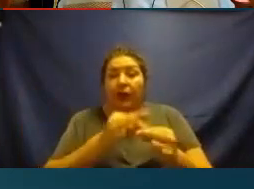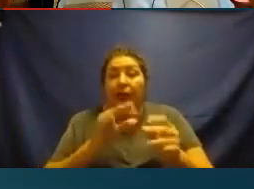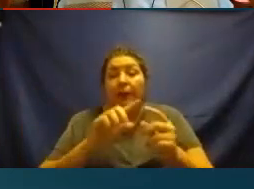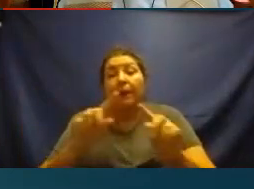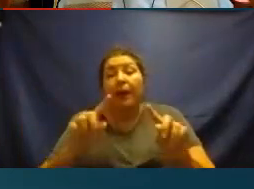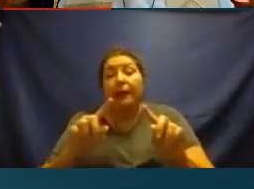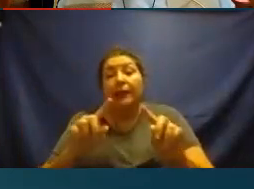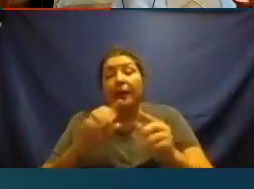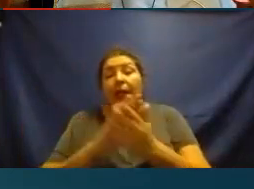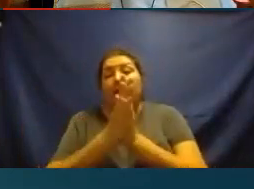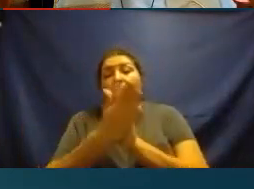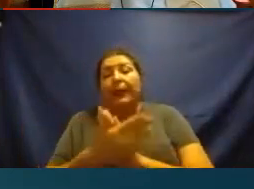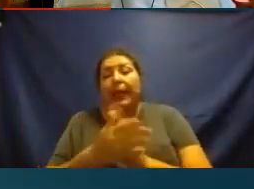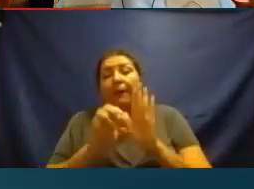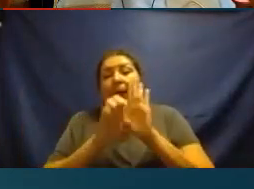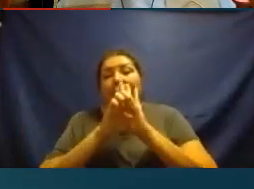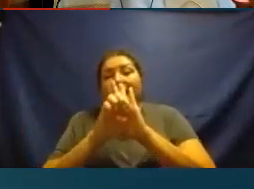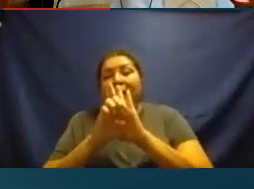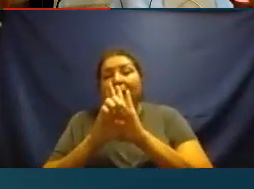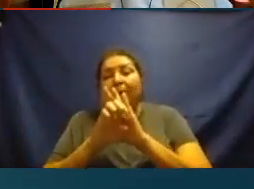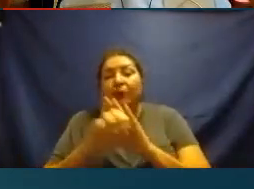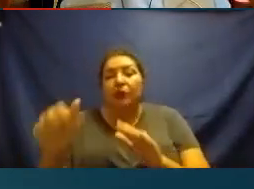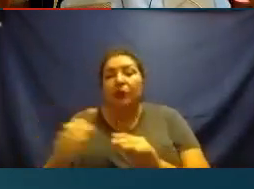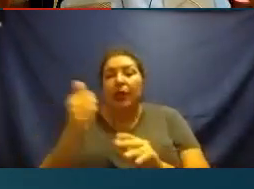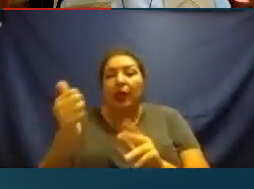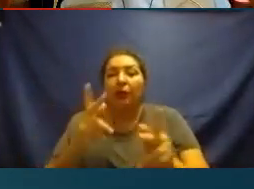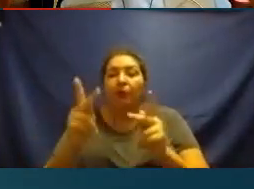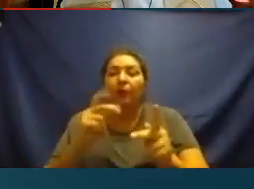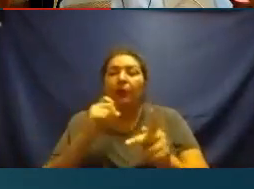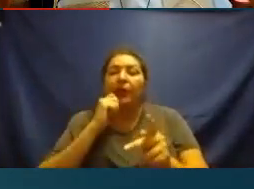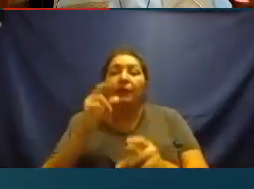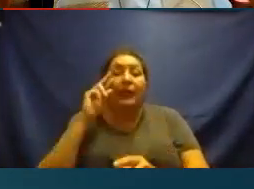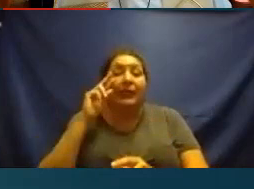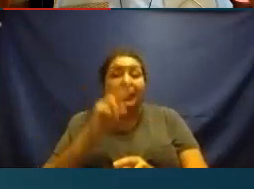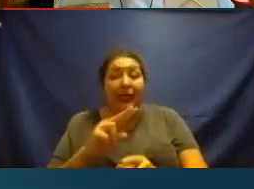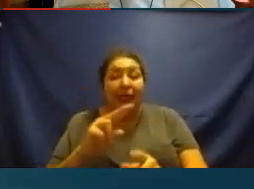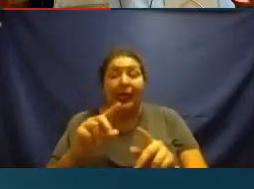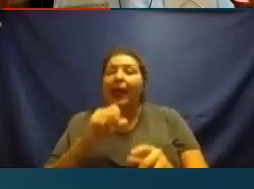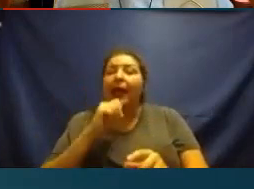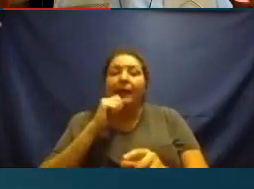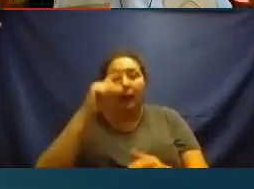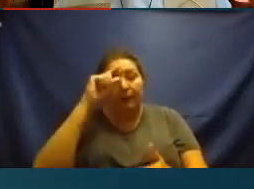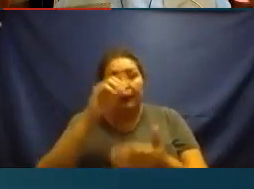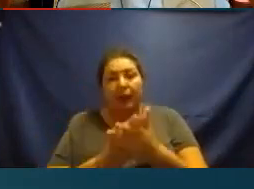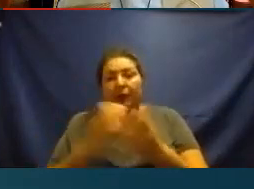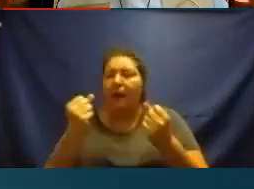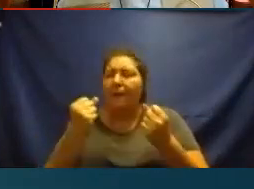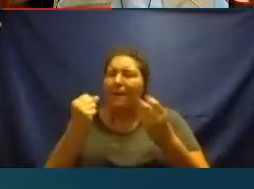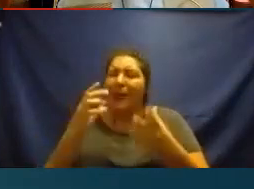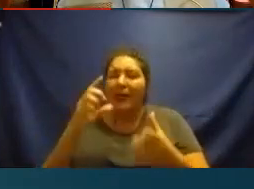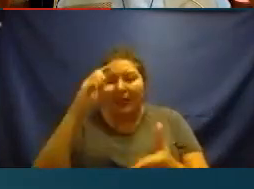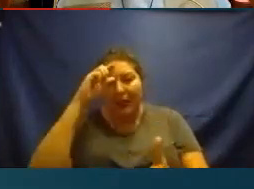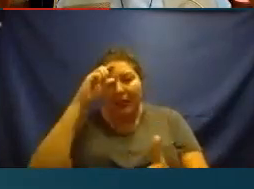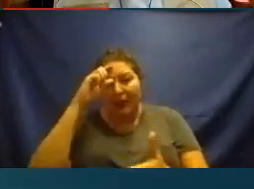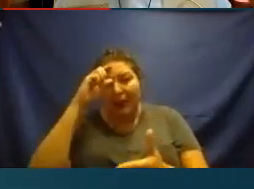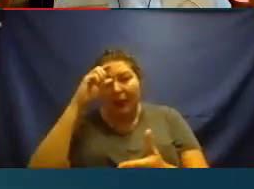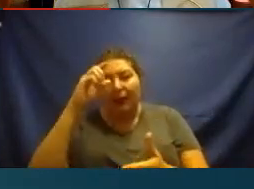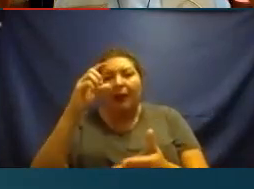of those who have not seen and yet believed. There are many devout Christians who really wished they could